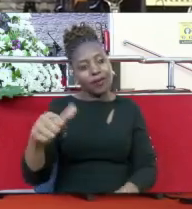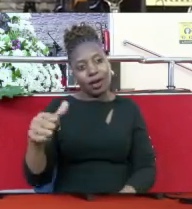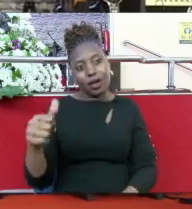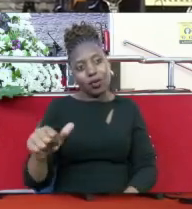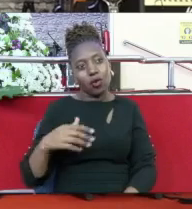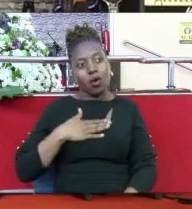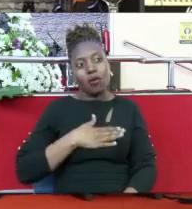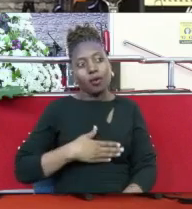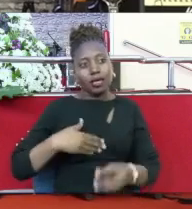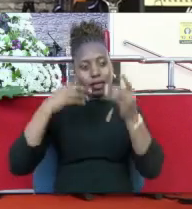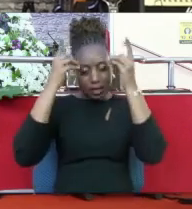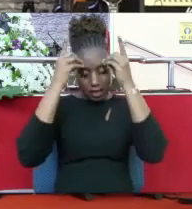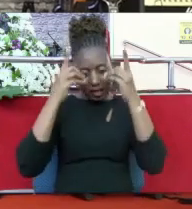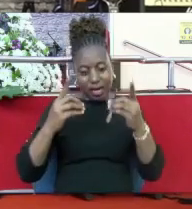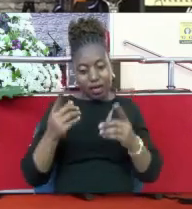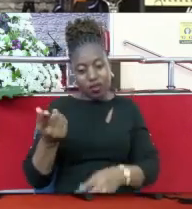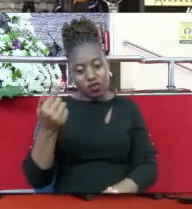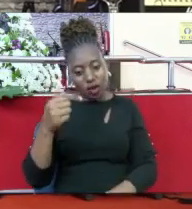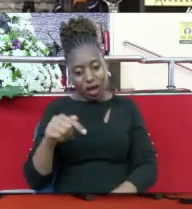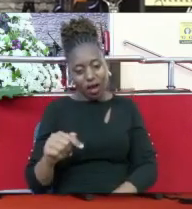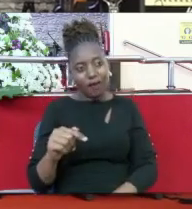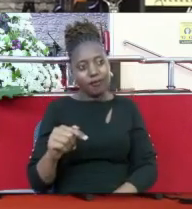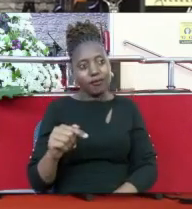pastors, muone. Then you